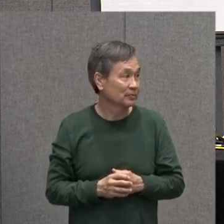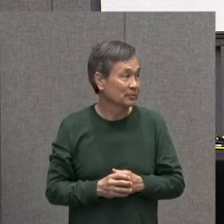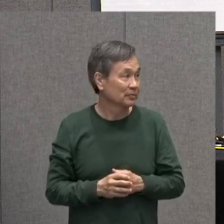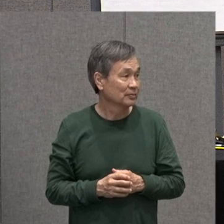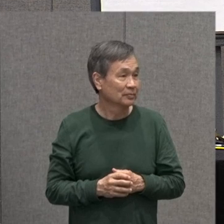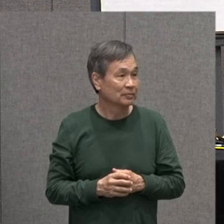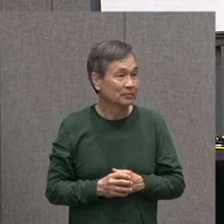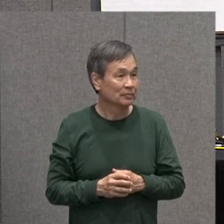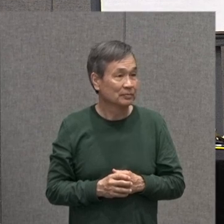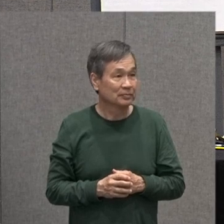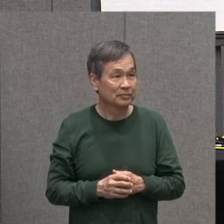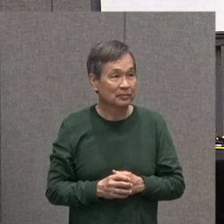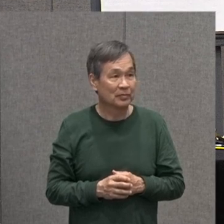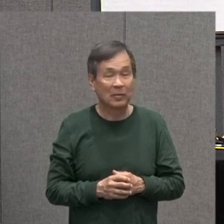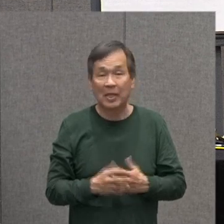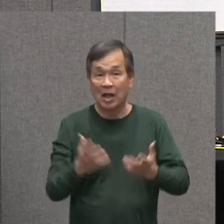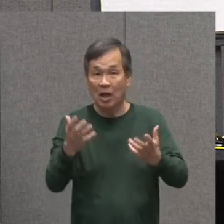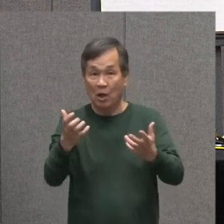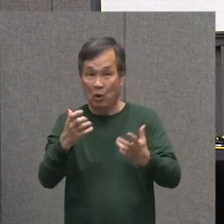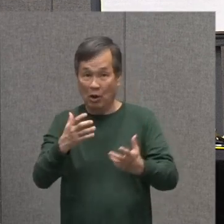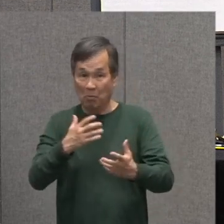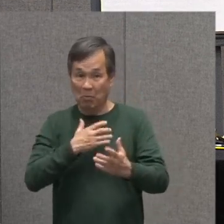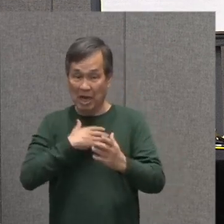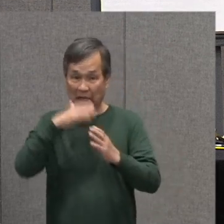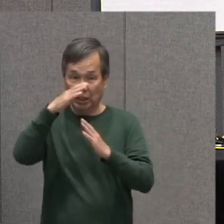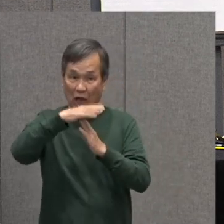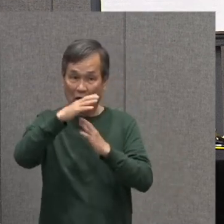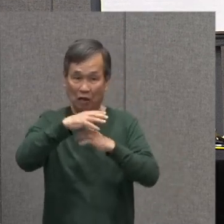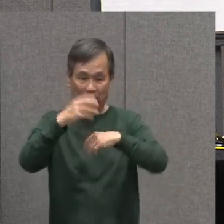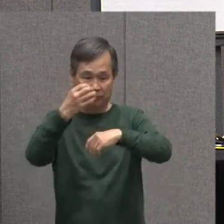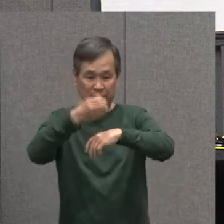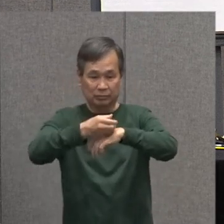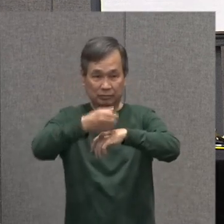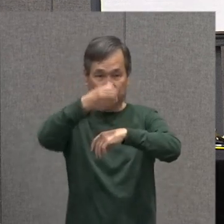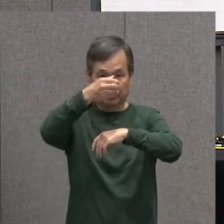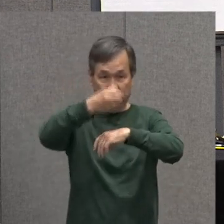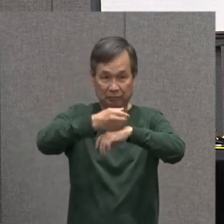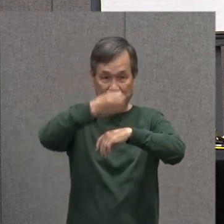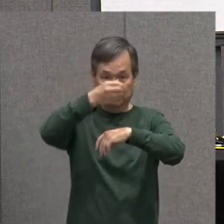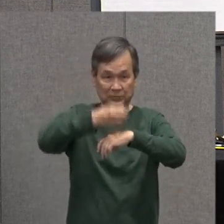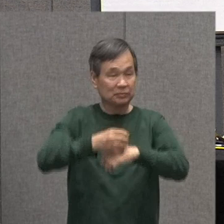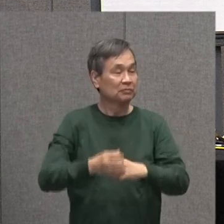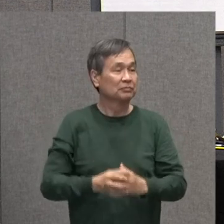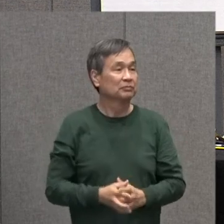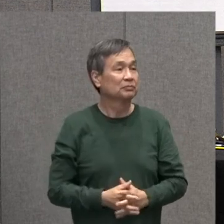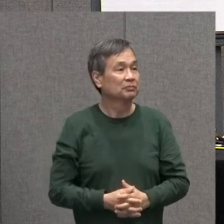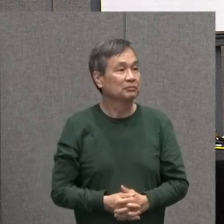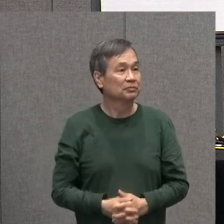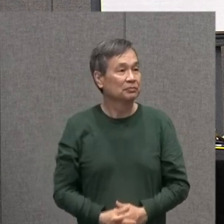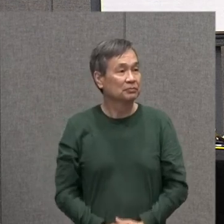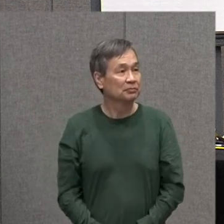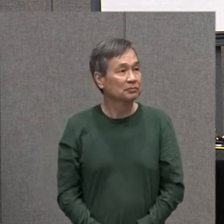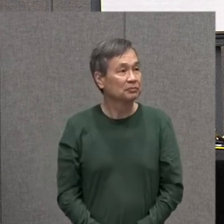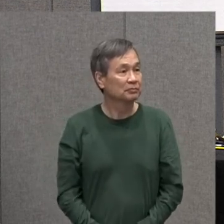add mine at the top because I feel like later, if I found a pretty flower, I could stick it on the top and add it to my hat. Nice.